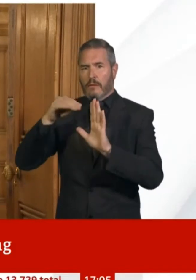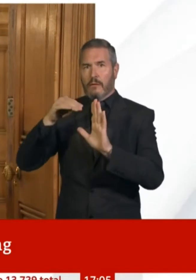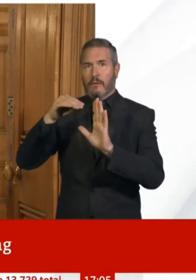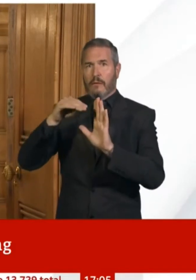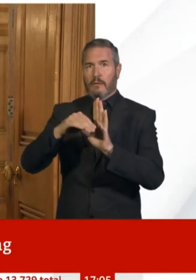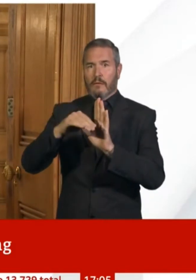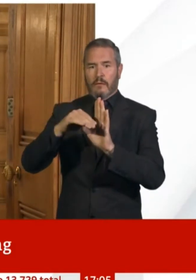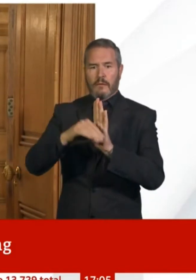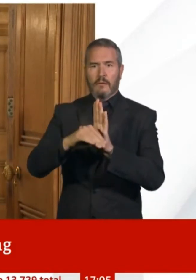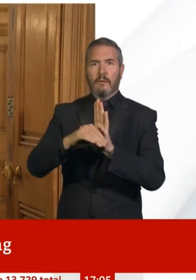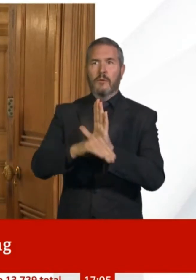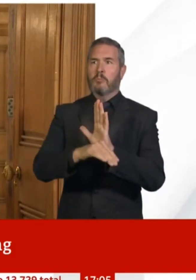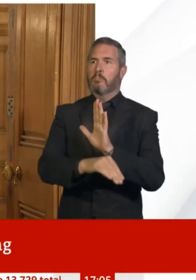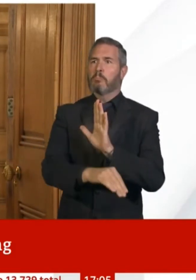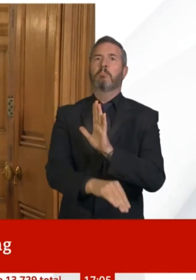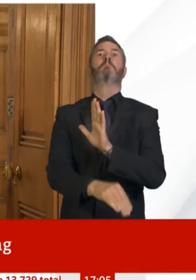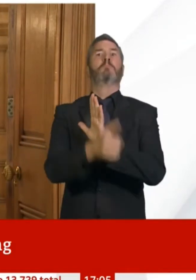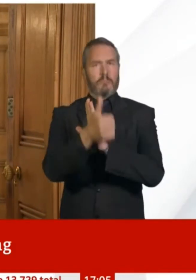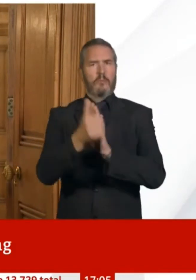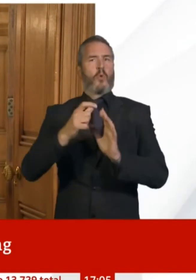confident that we've moved beyond the peak.